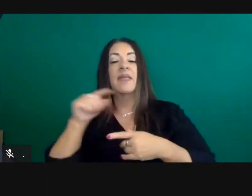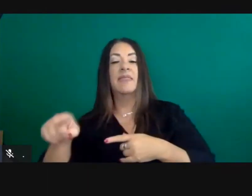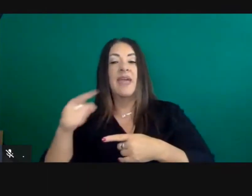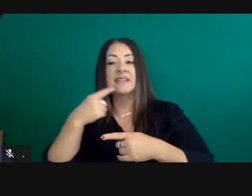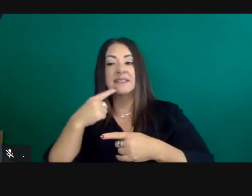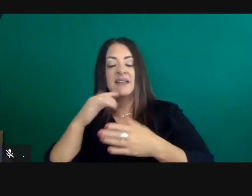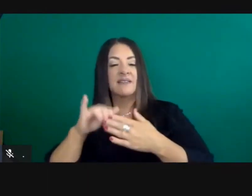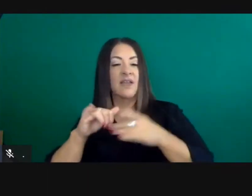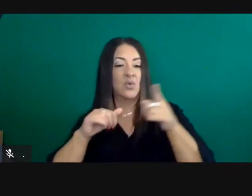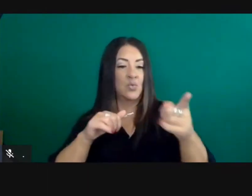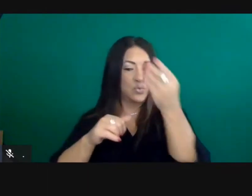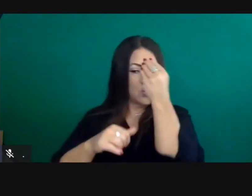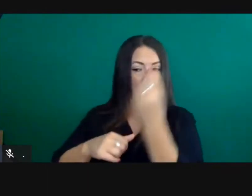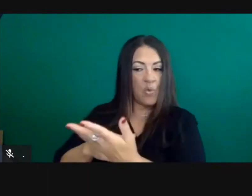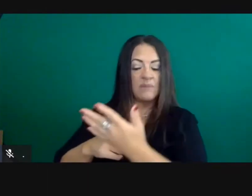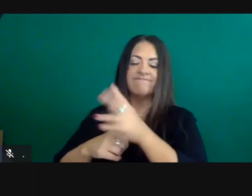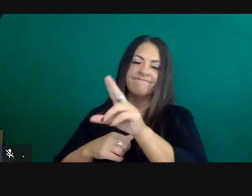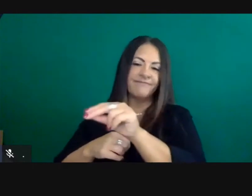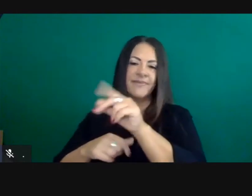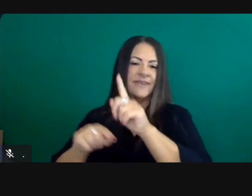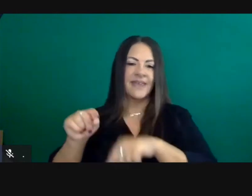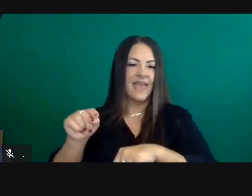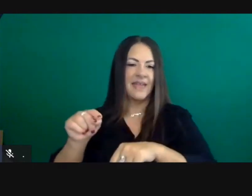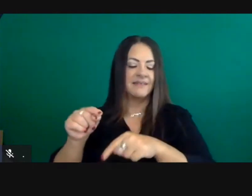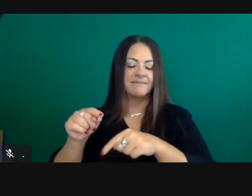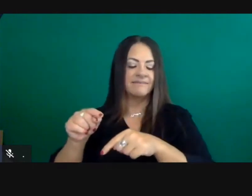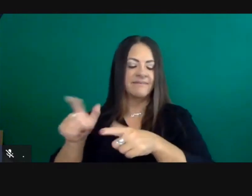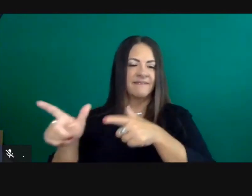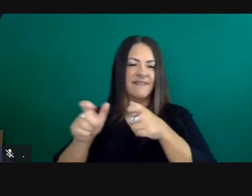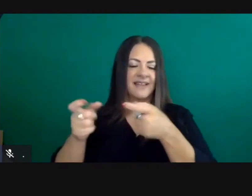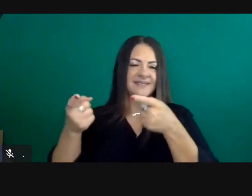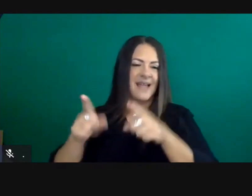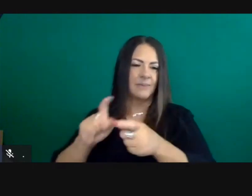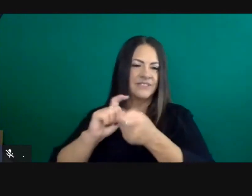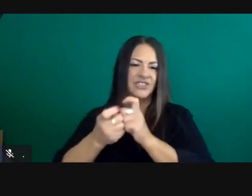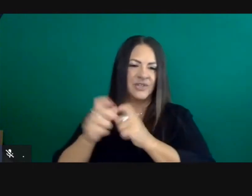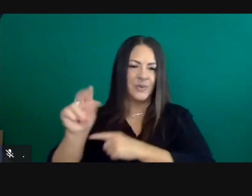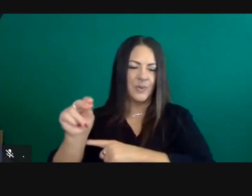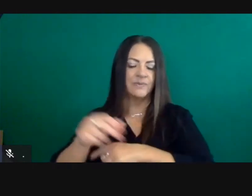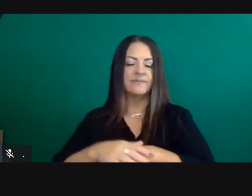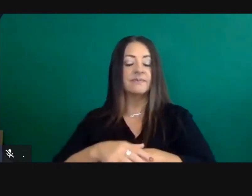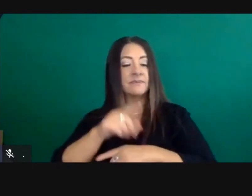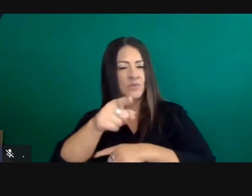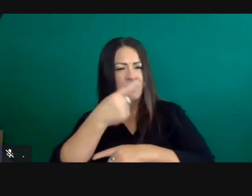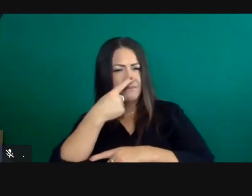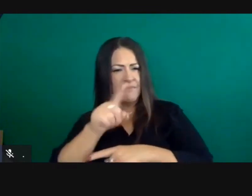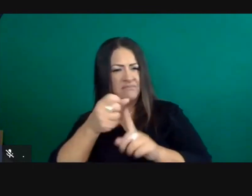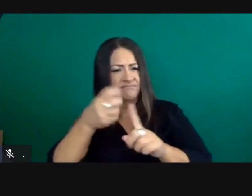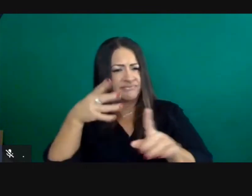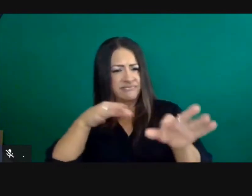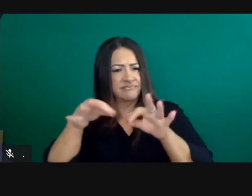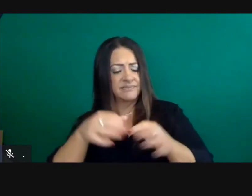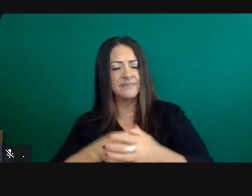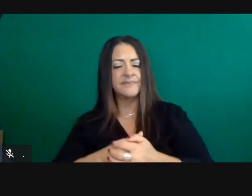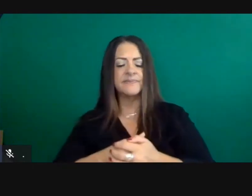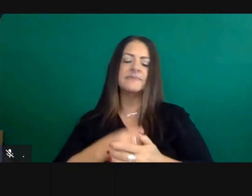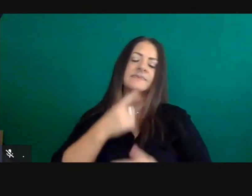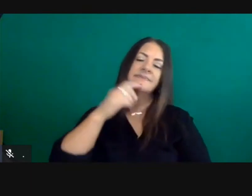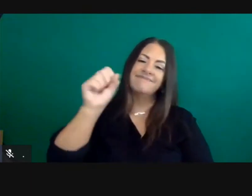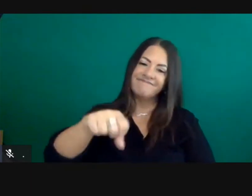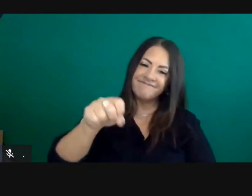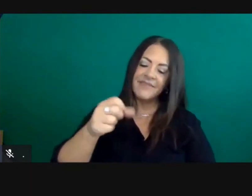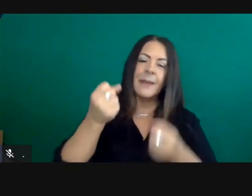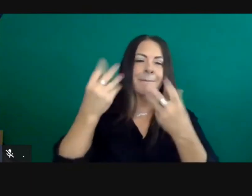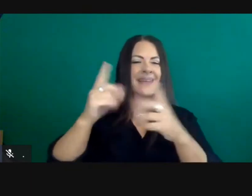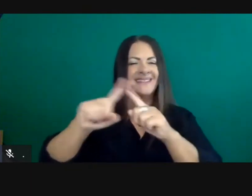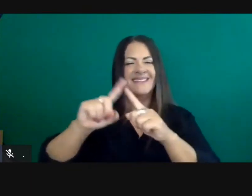happen. Can you explain this situation? Sure. It was, as many counties do, they reached out